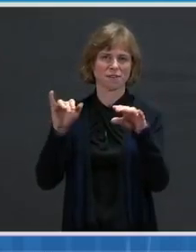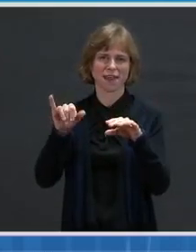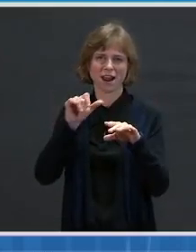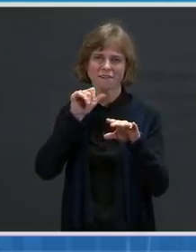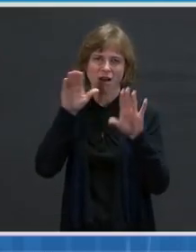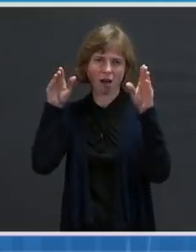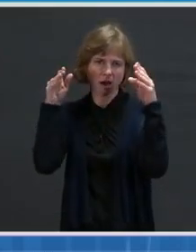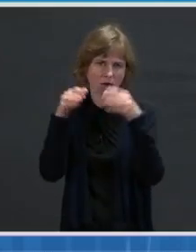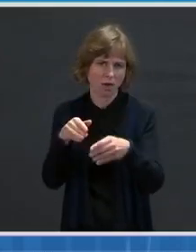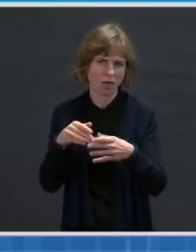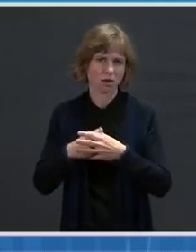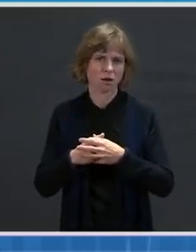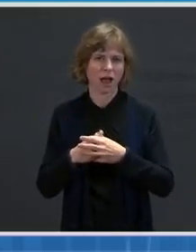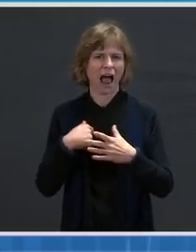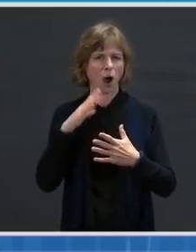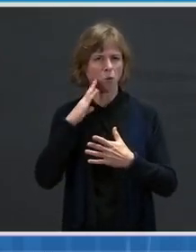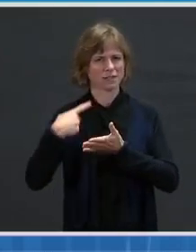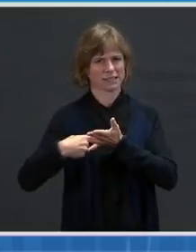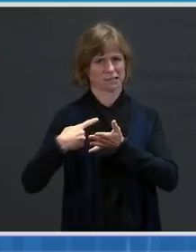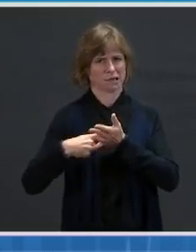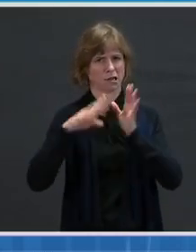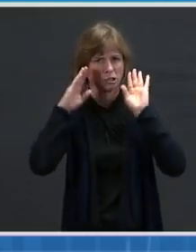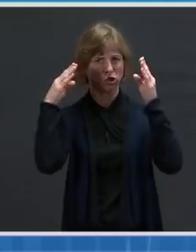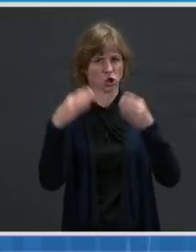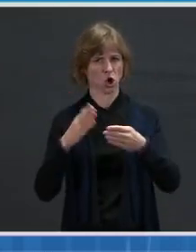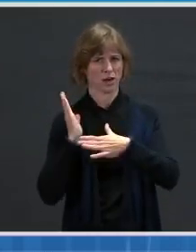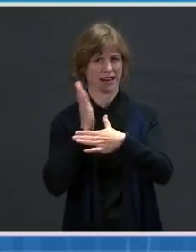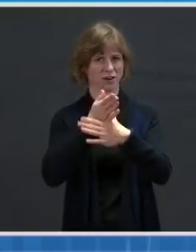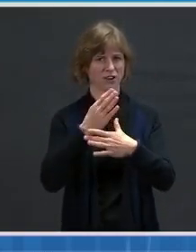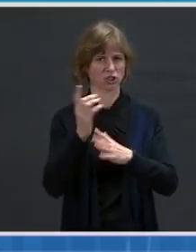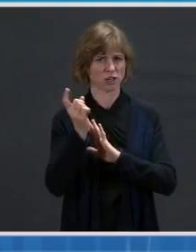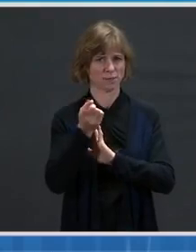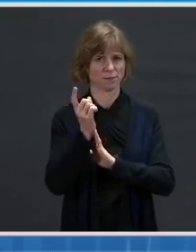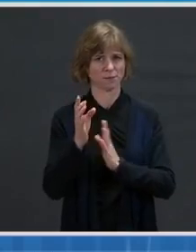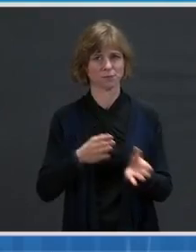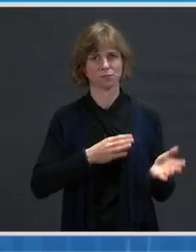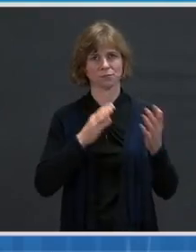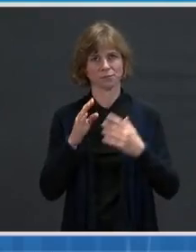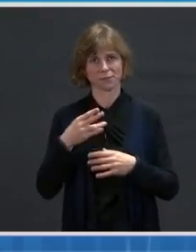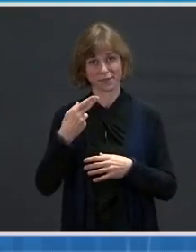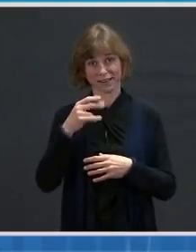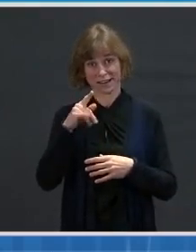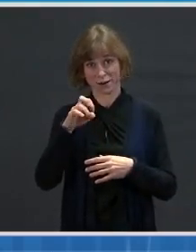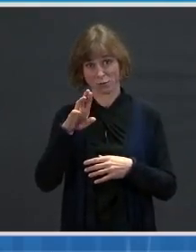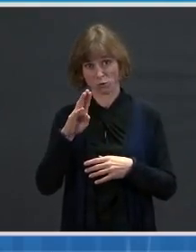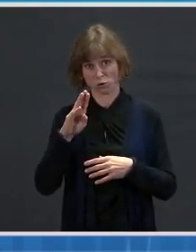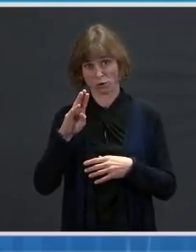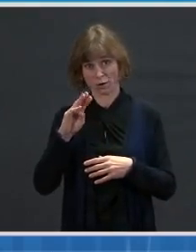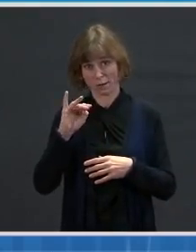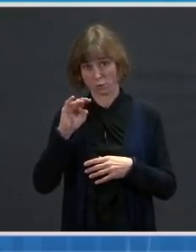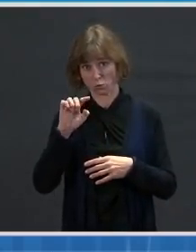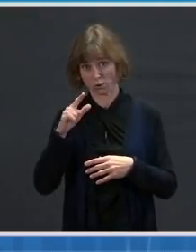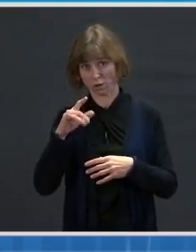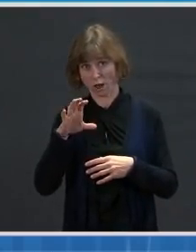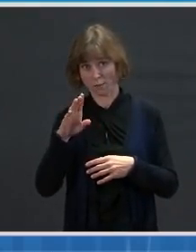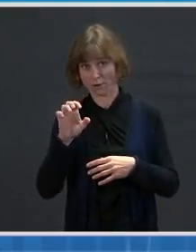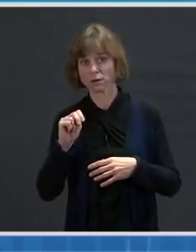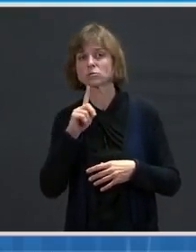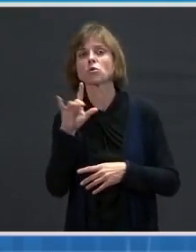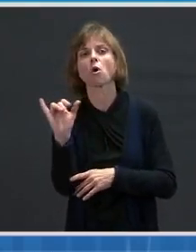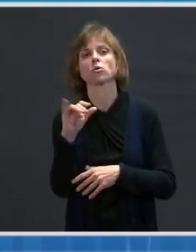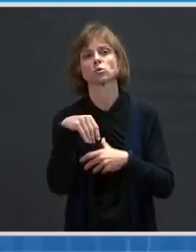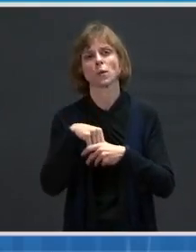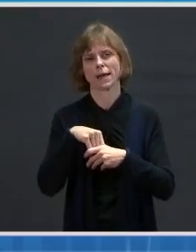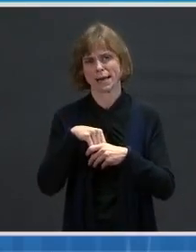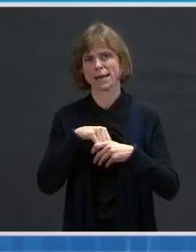targeted intervention in just a moment. And then hyperimmune globulin is also in clinical trial,